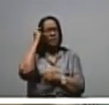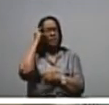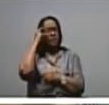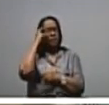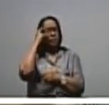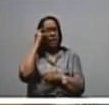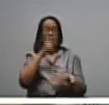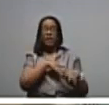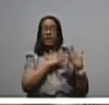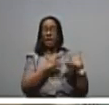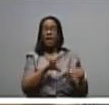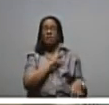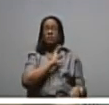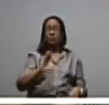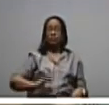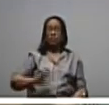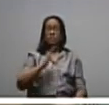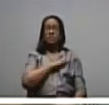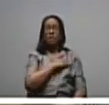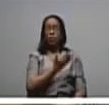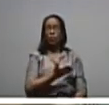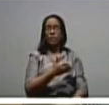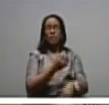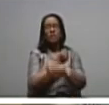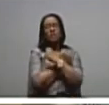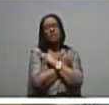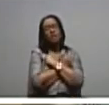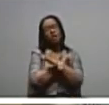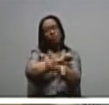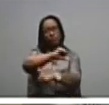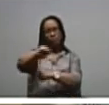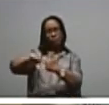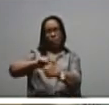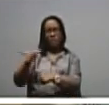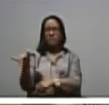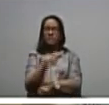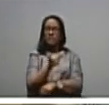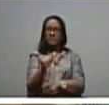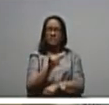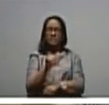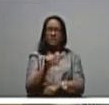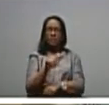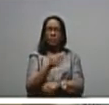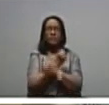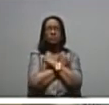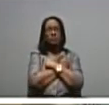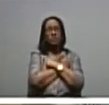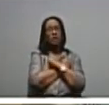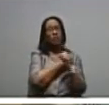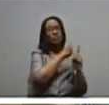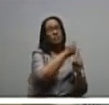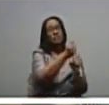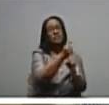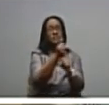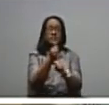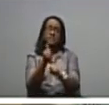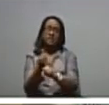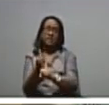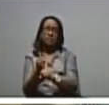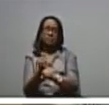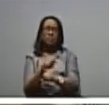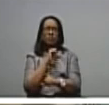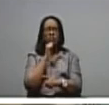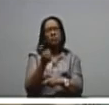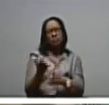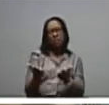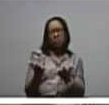Christ, to be willing to love our neighbor as ourselves, not vaikivai, not now or